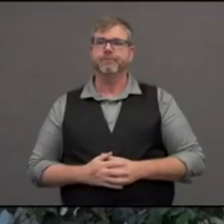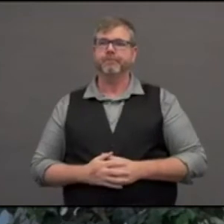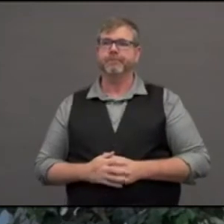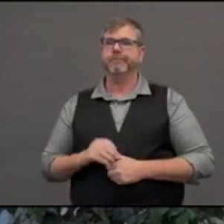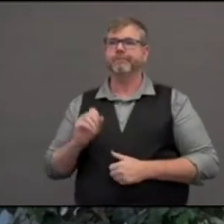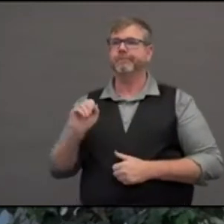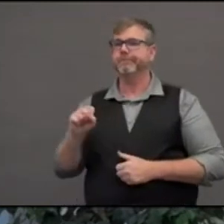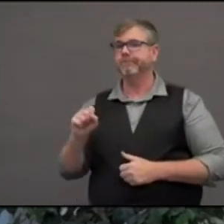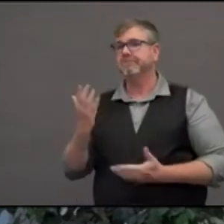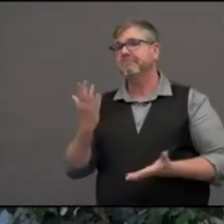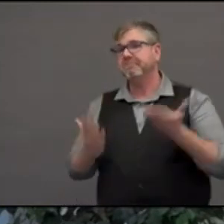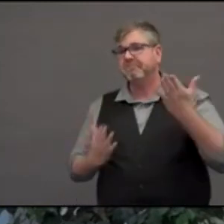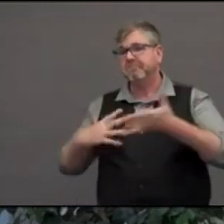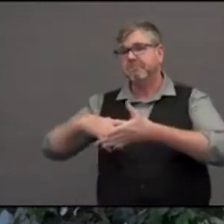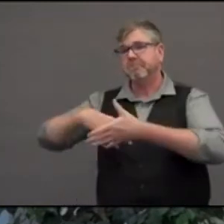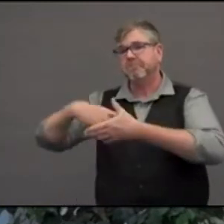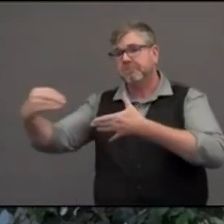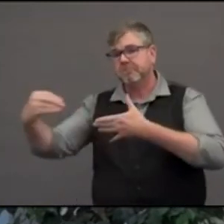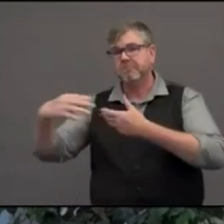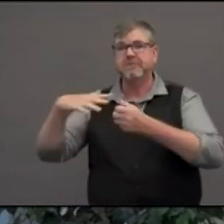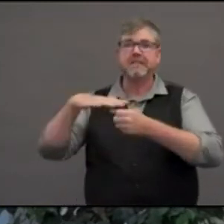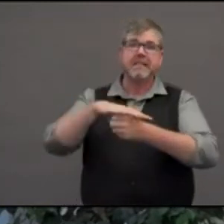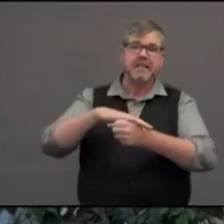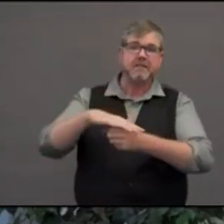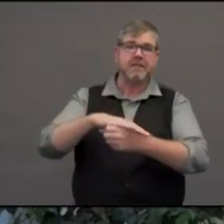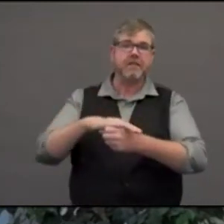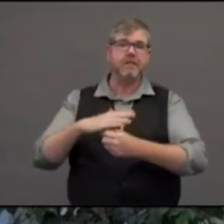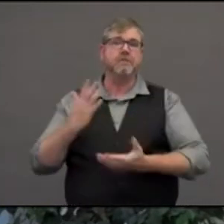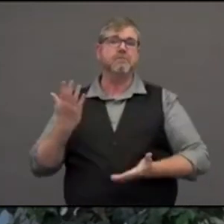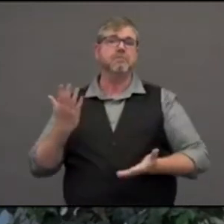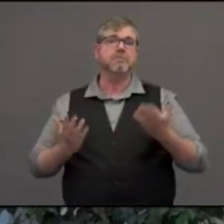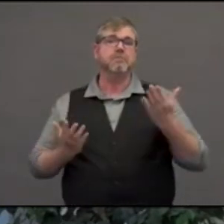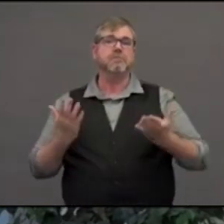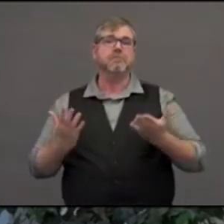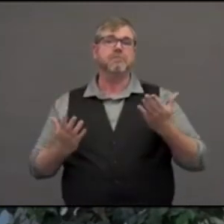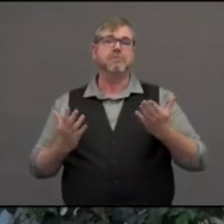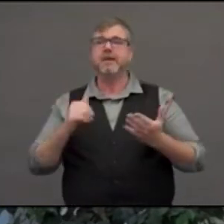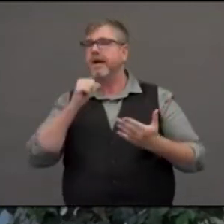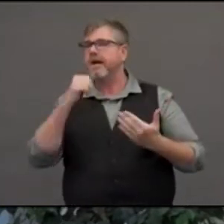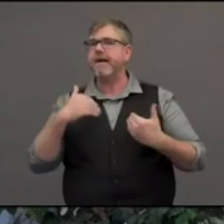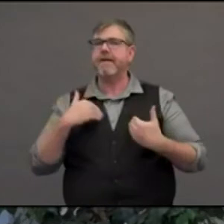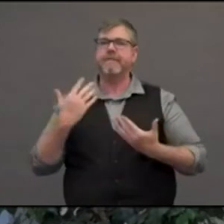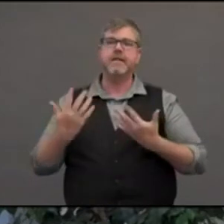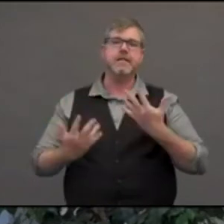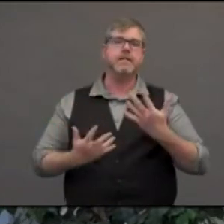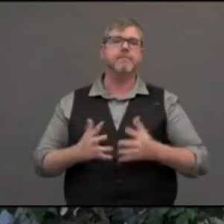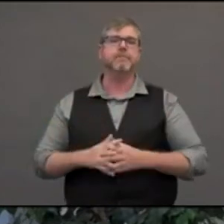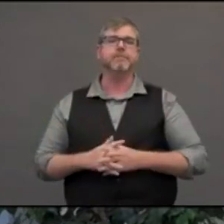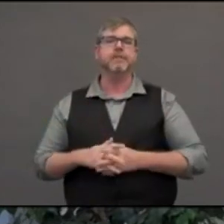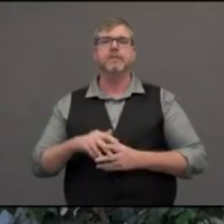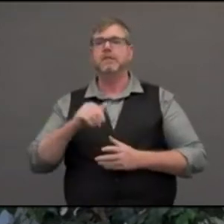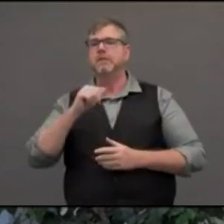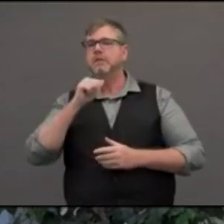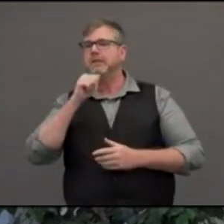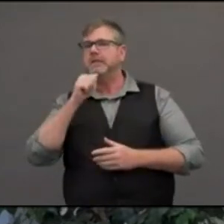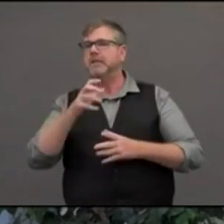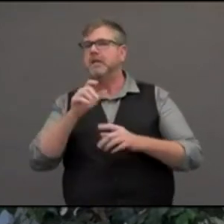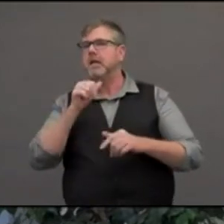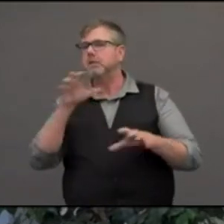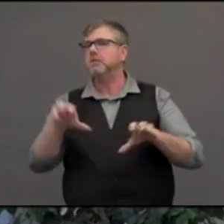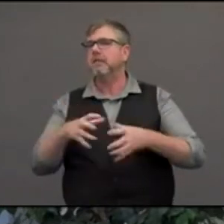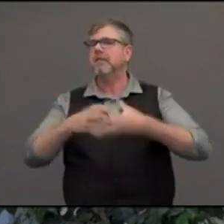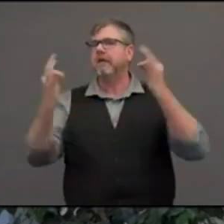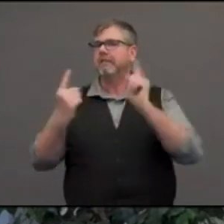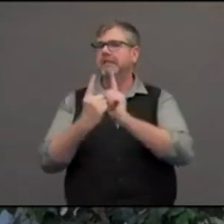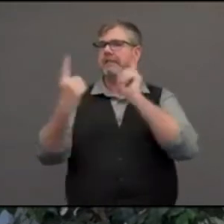maybe we had not the ability to do such social distancing from someone else, maybe they weren't wearing a